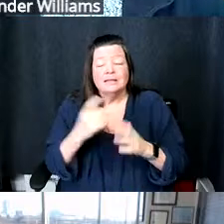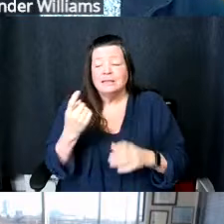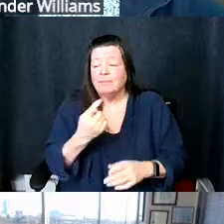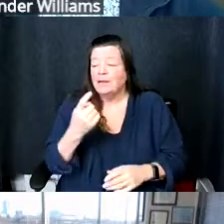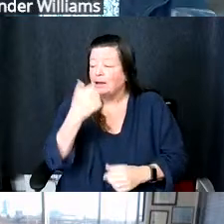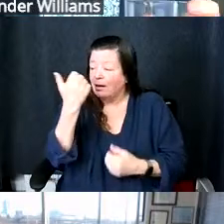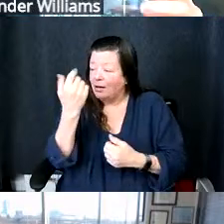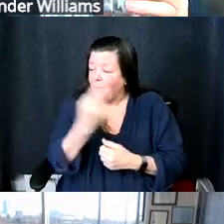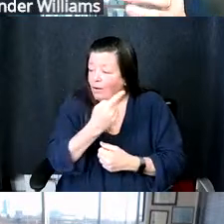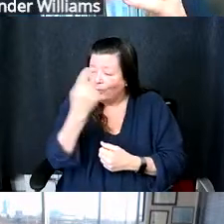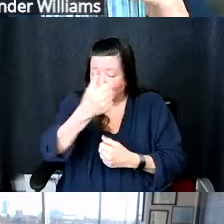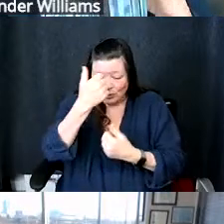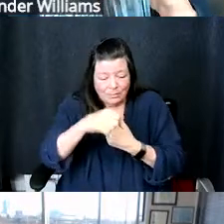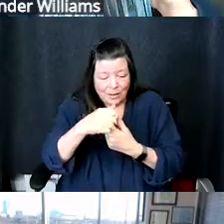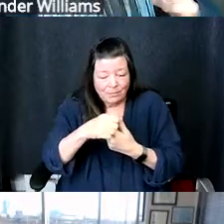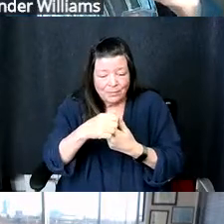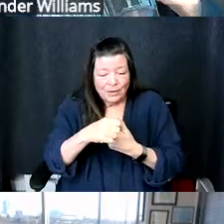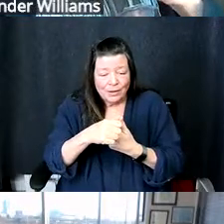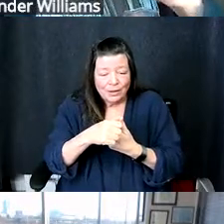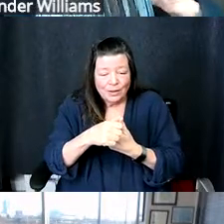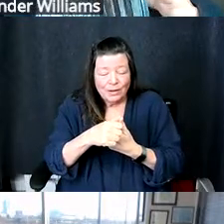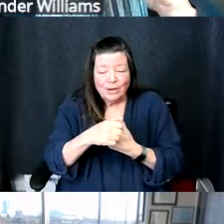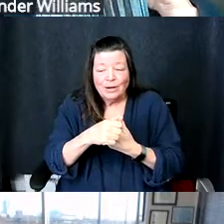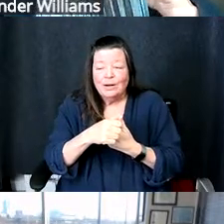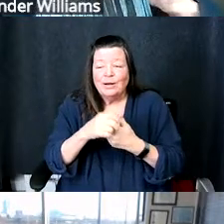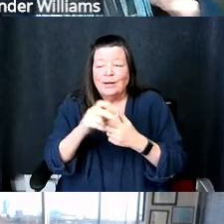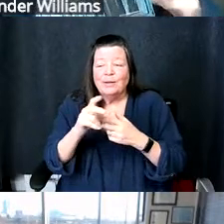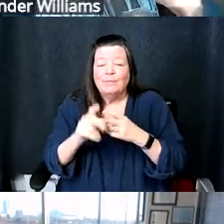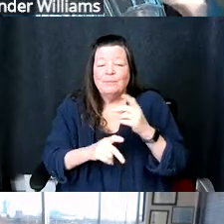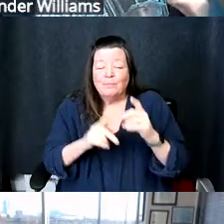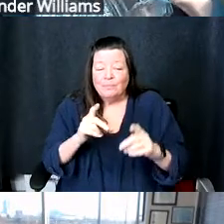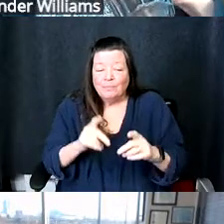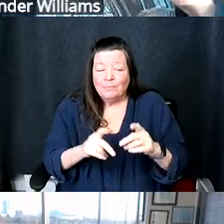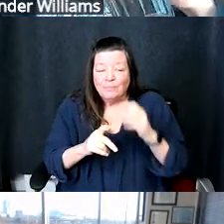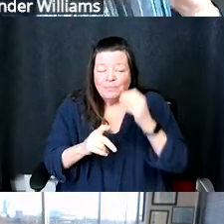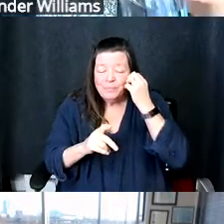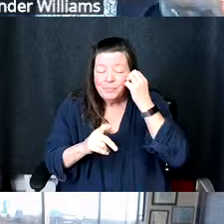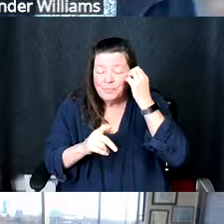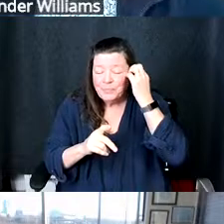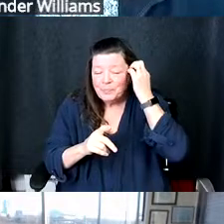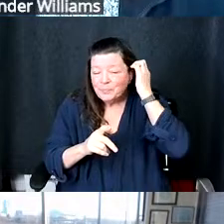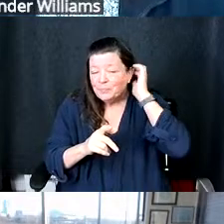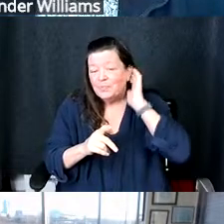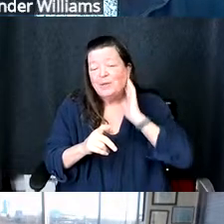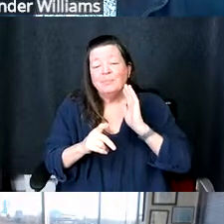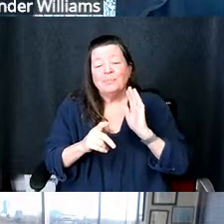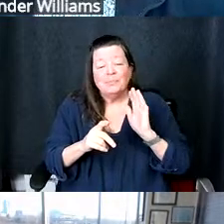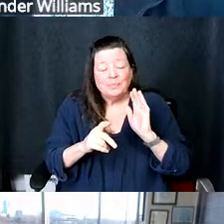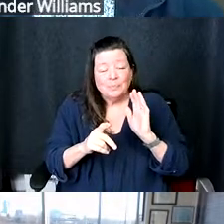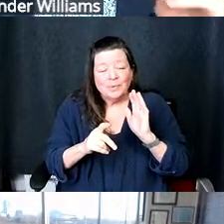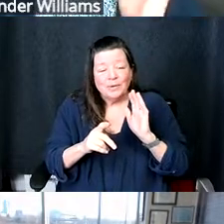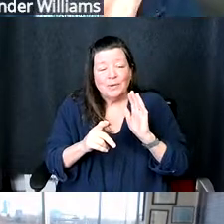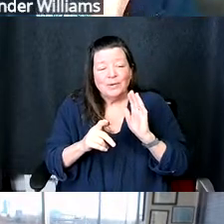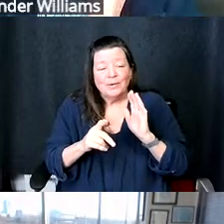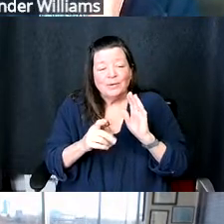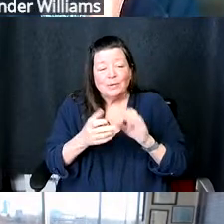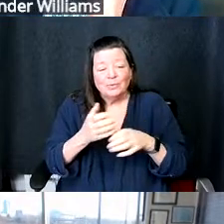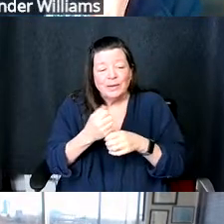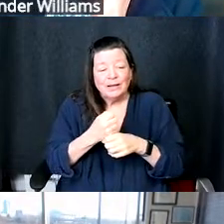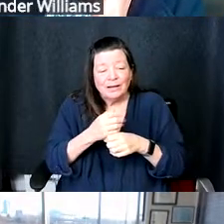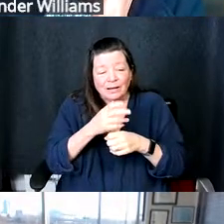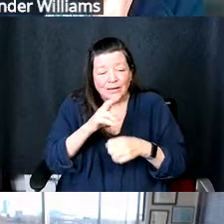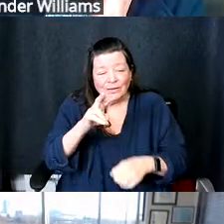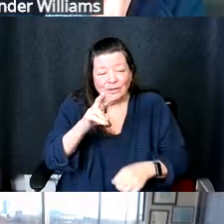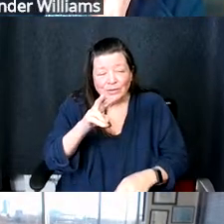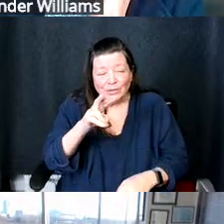is people there never drink hot coffee because it's always 100 degrees outside with 200% humidity, not